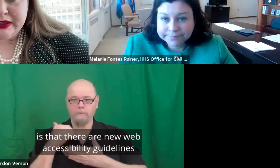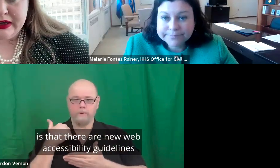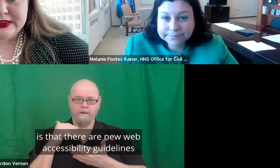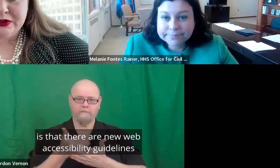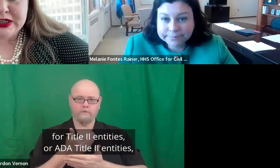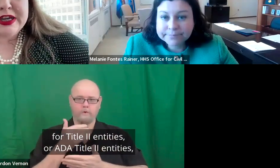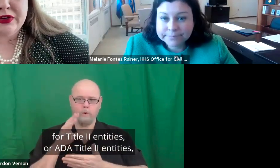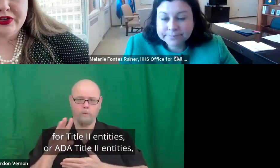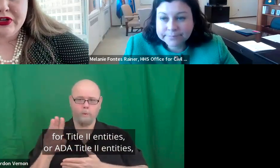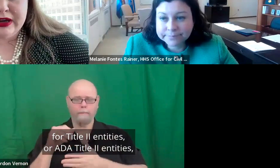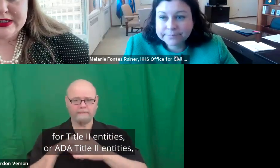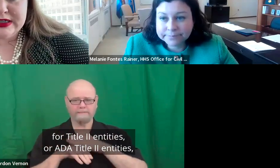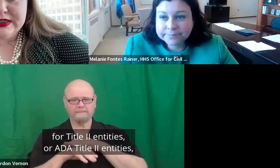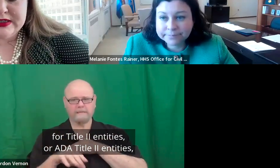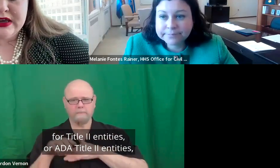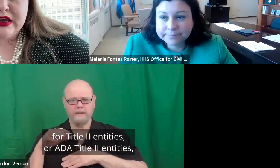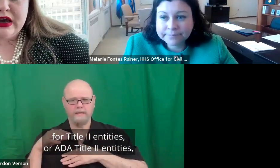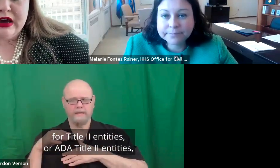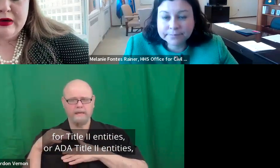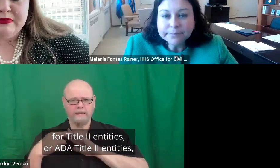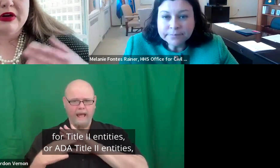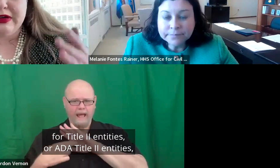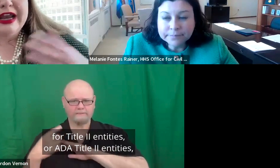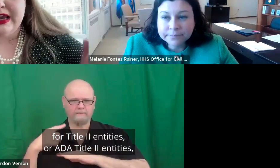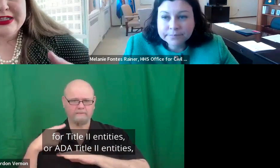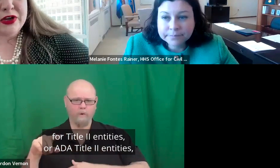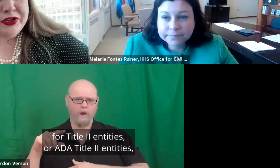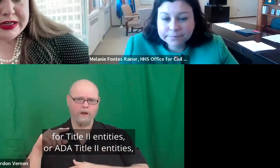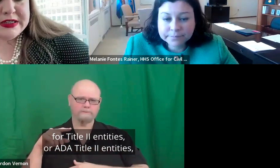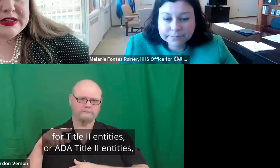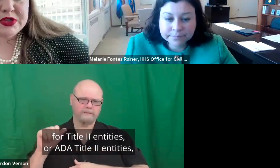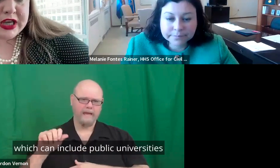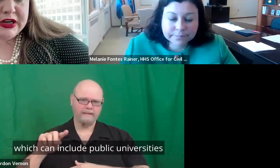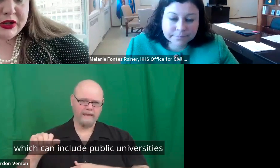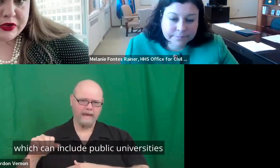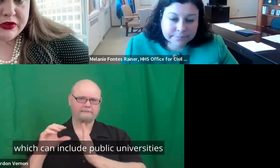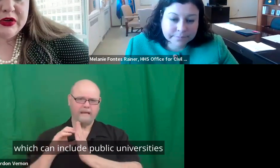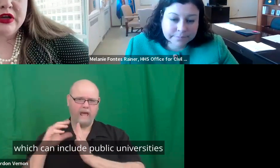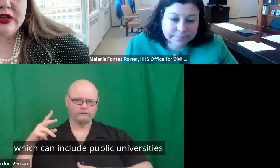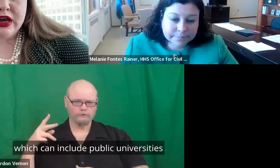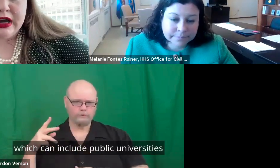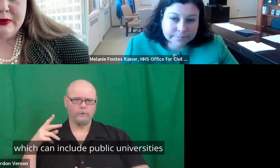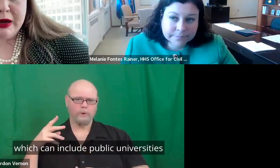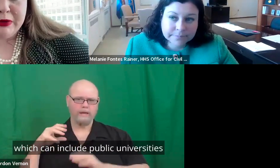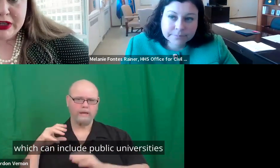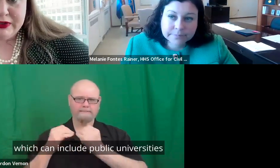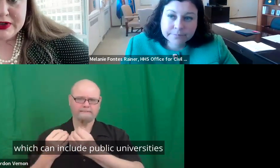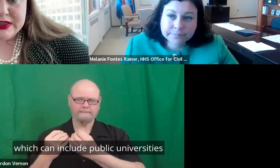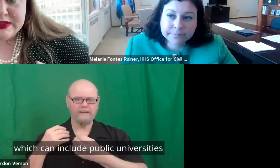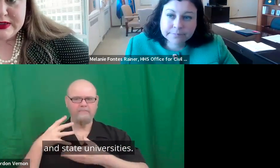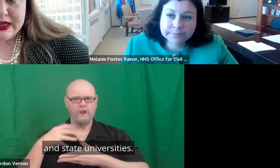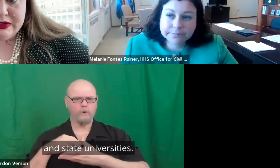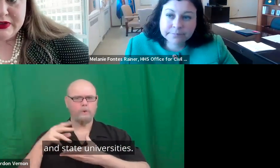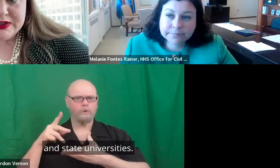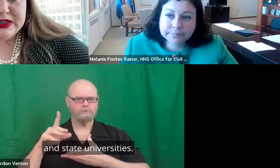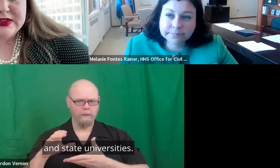accessibility guidelines for Title II entities, or ADA Title II entities, which can include public